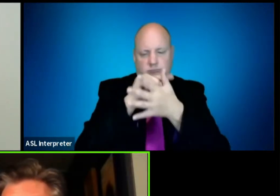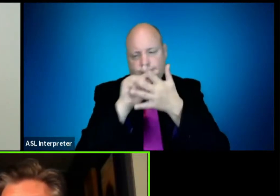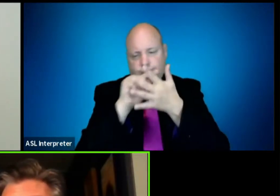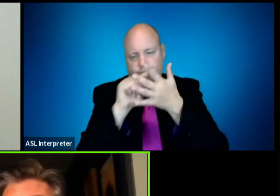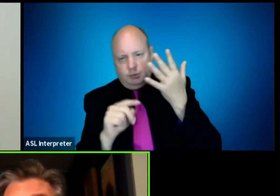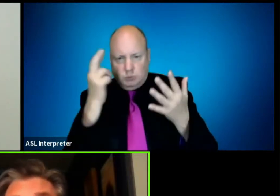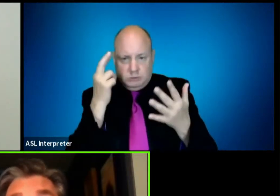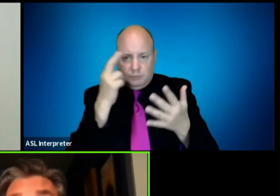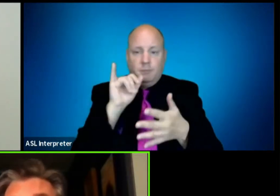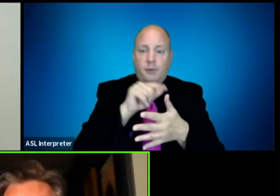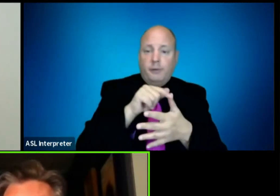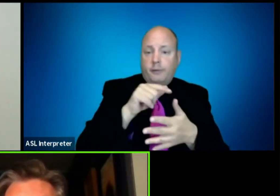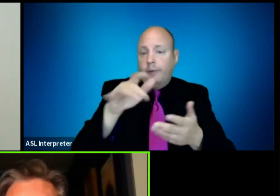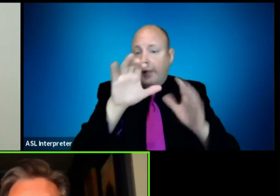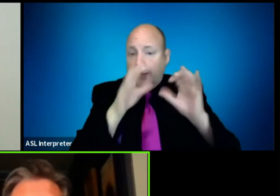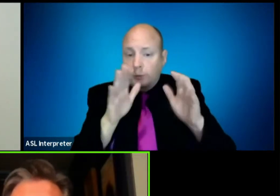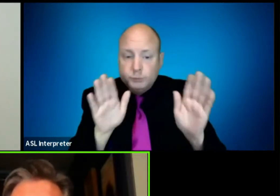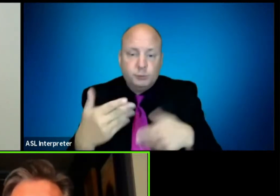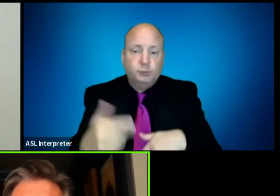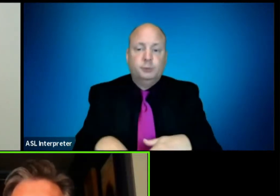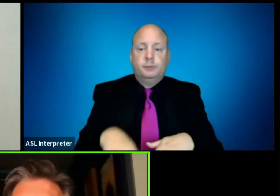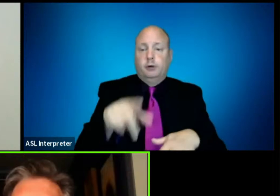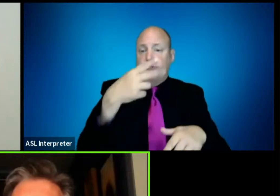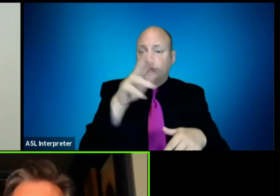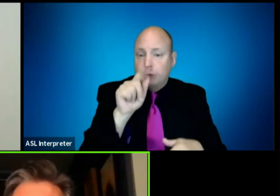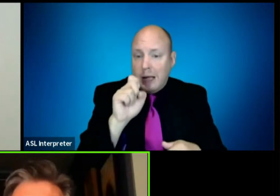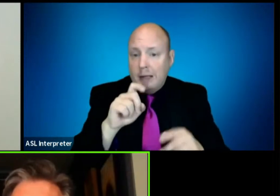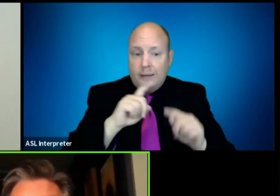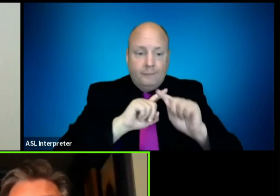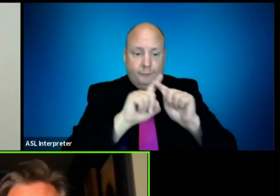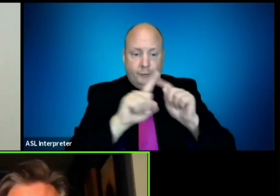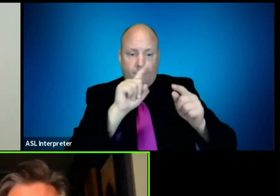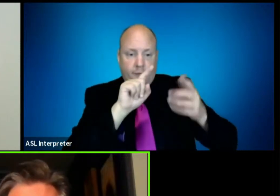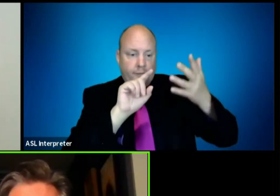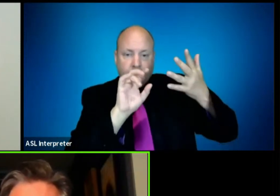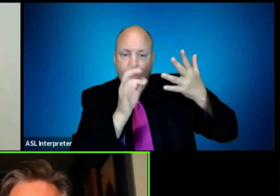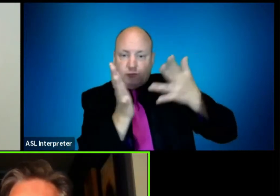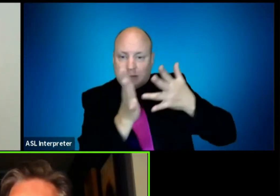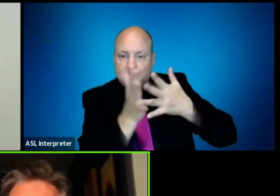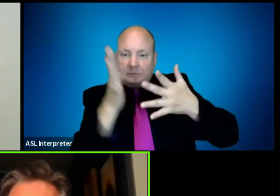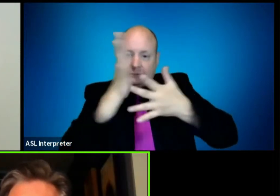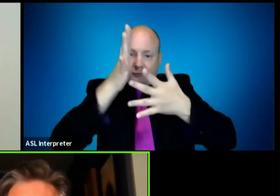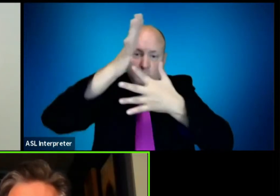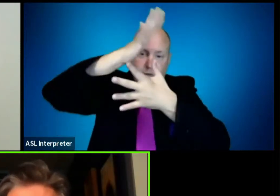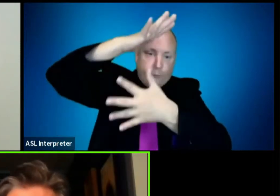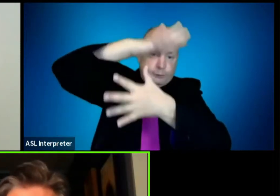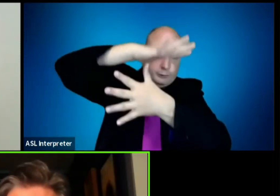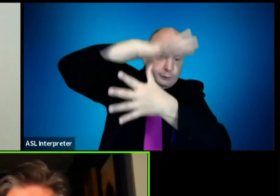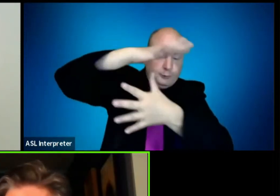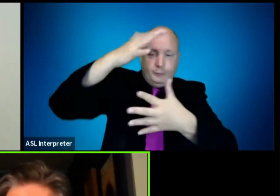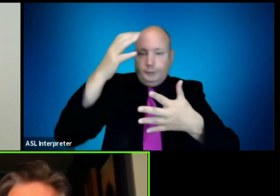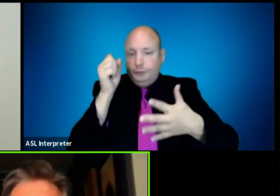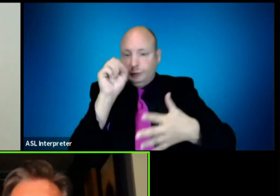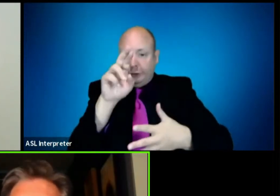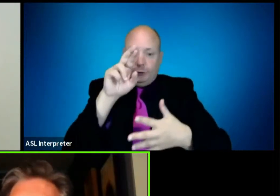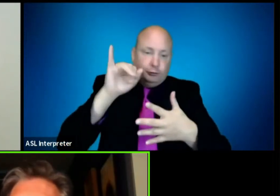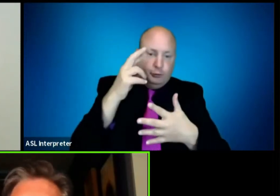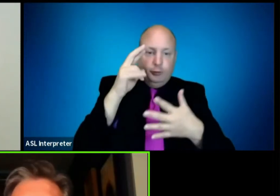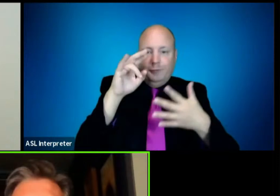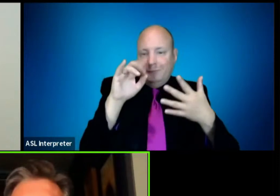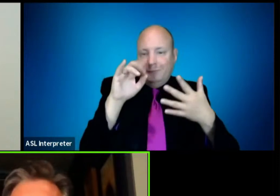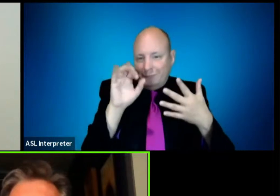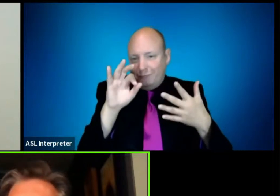of people. Keeping seating charts, whether it's in the classroom, on the school bus, limiting mixing of students